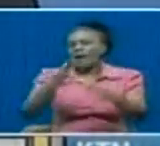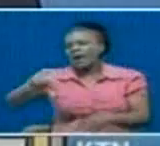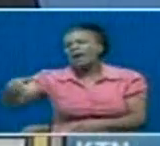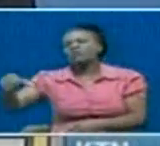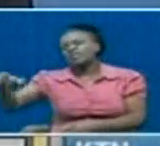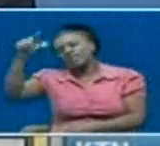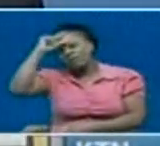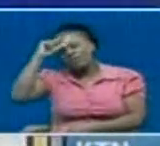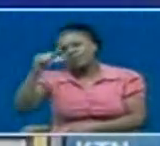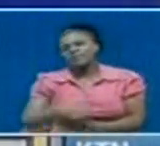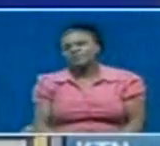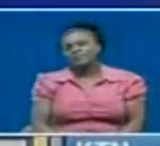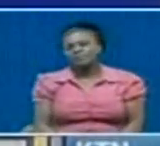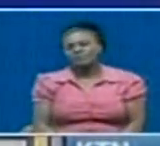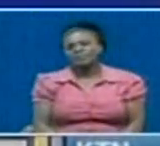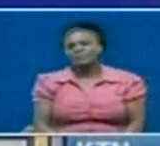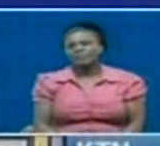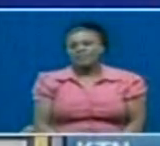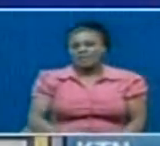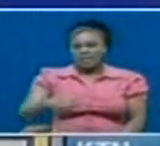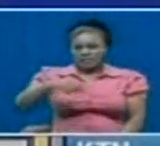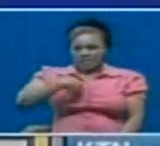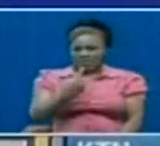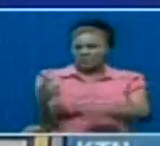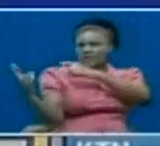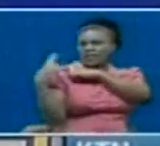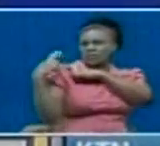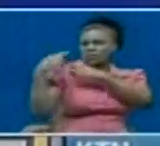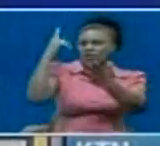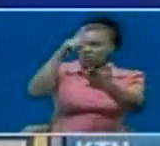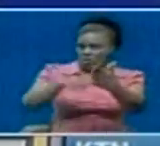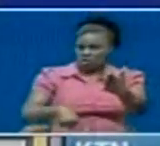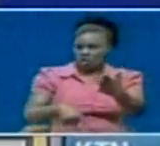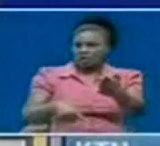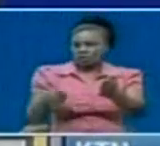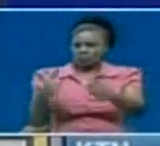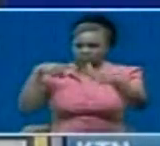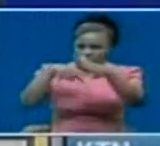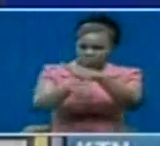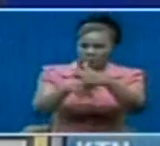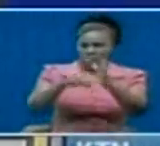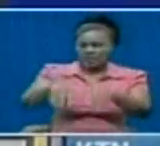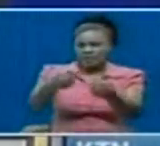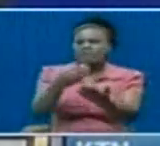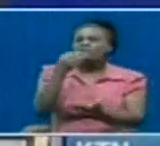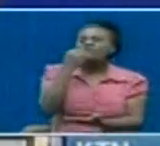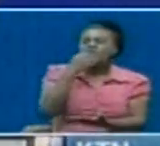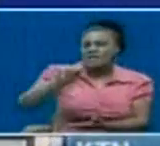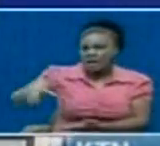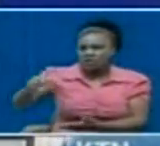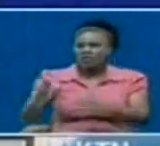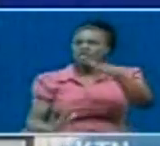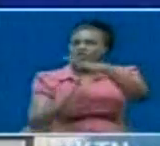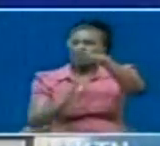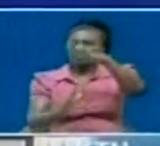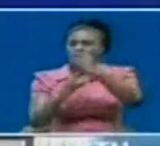governments. Our part is normally to immediately get there and distribute the food to the county